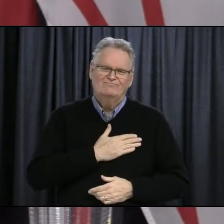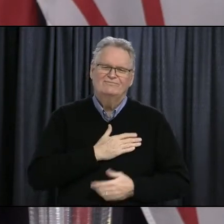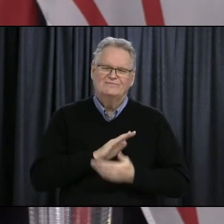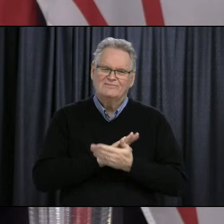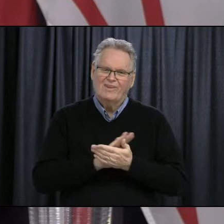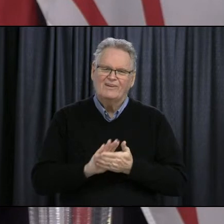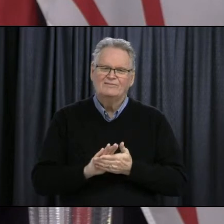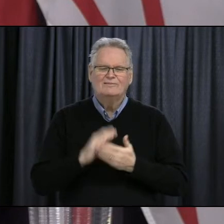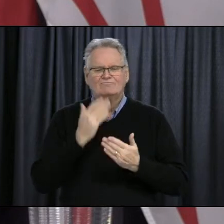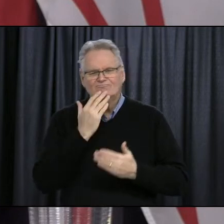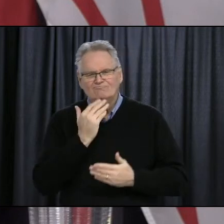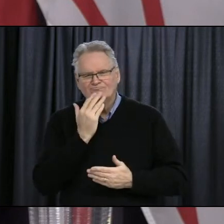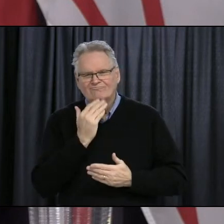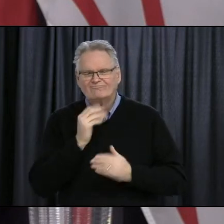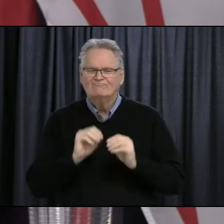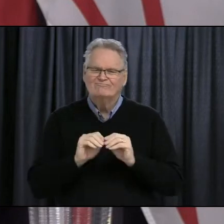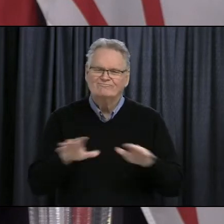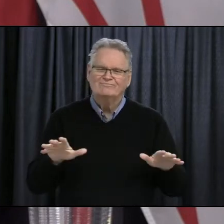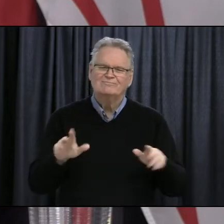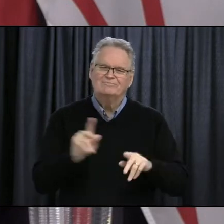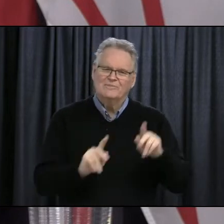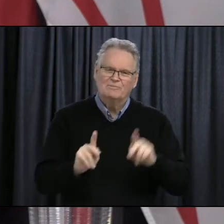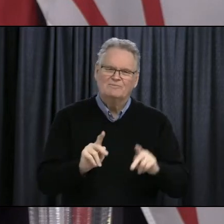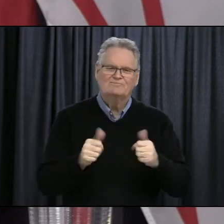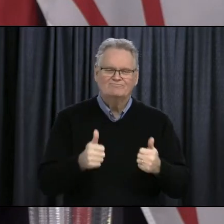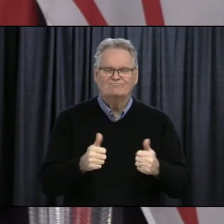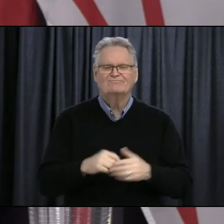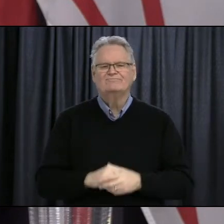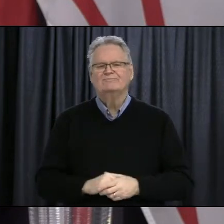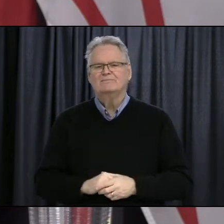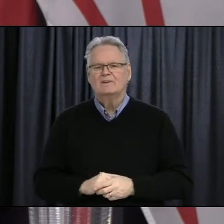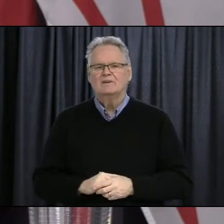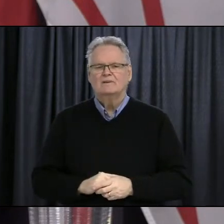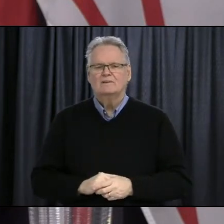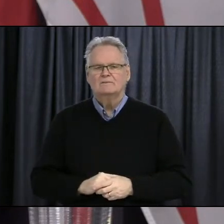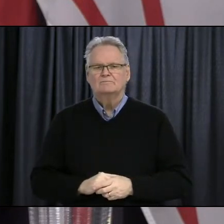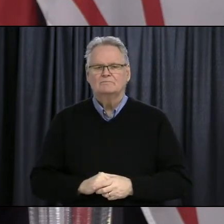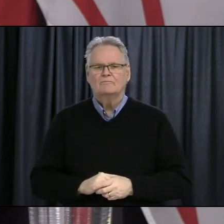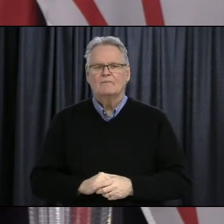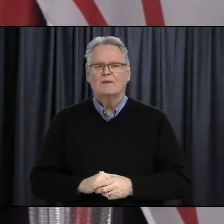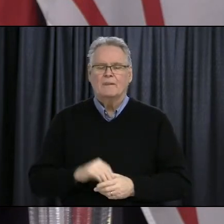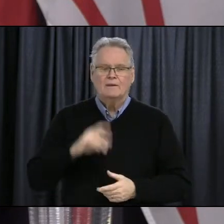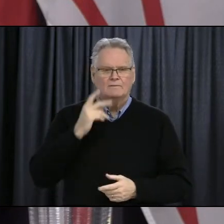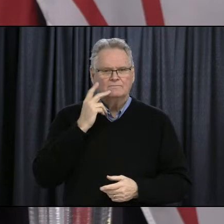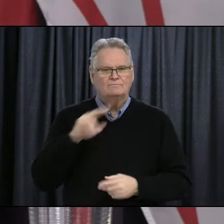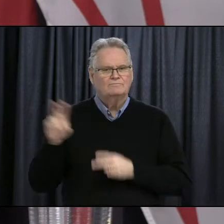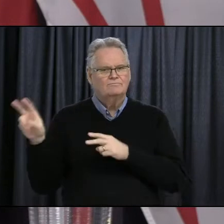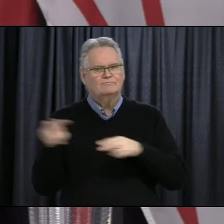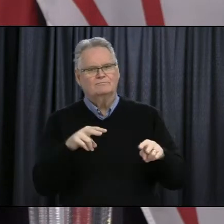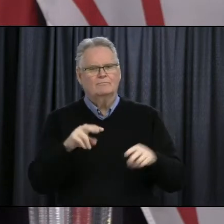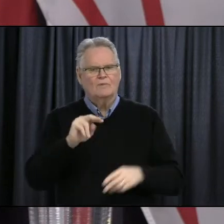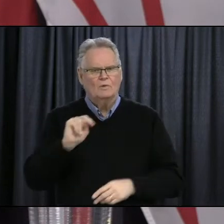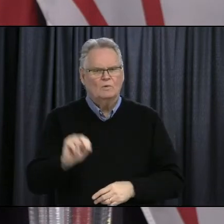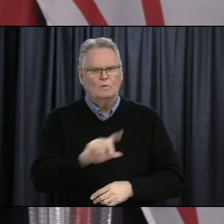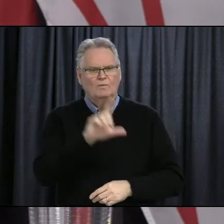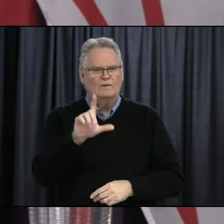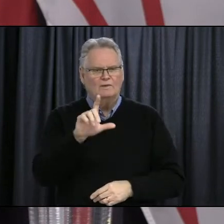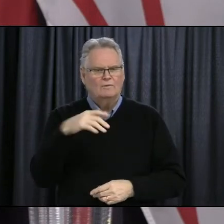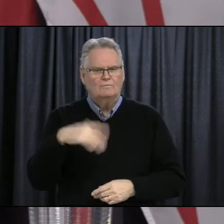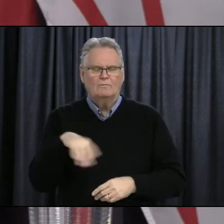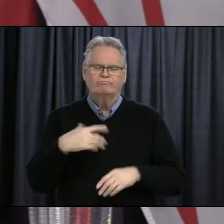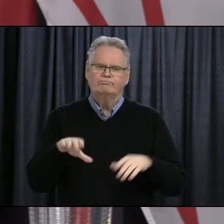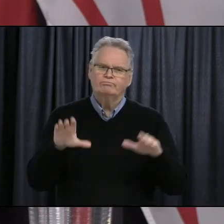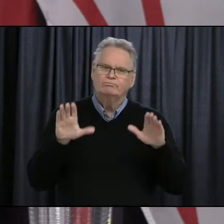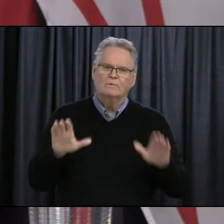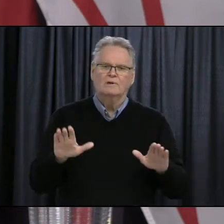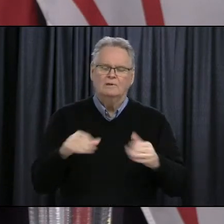Newfoundlanders and Labradorians stepping up, taking in, and giving back. We need to write our own chapter in that story by what we